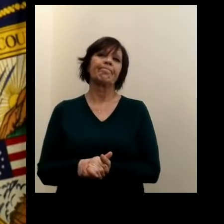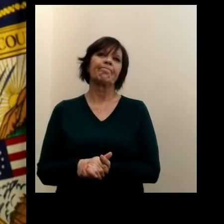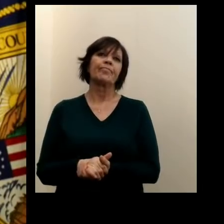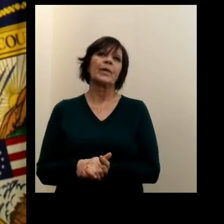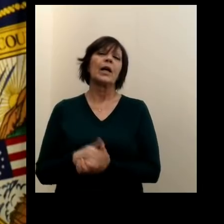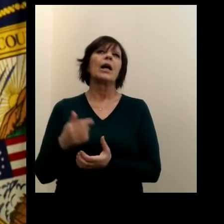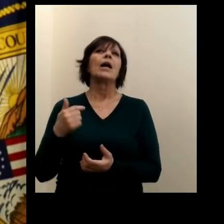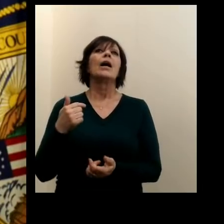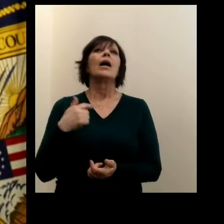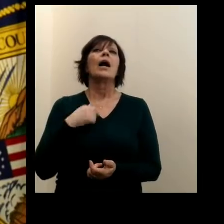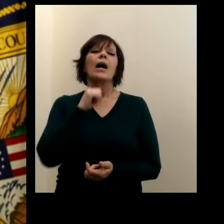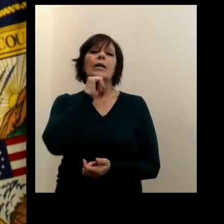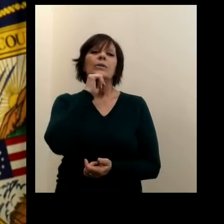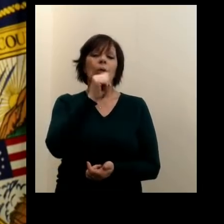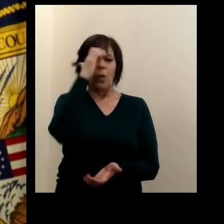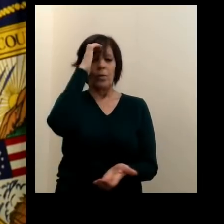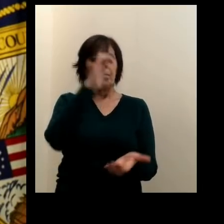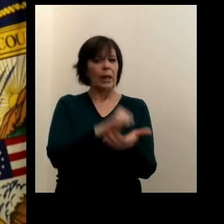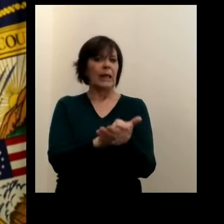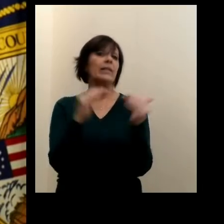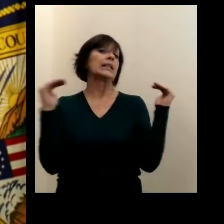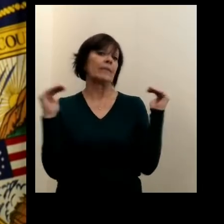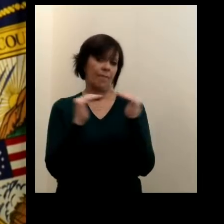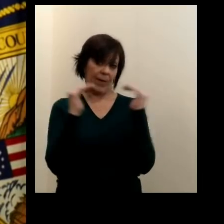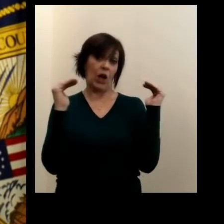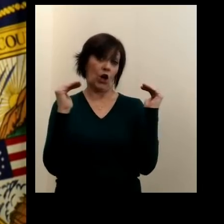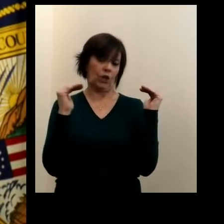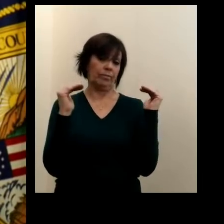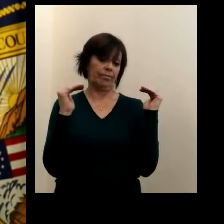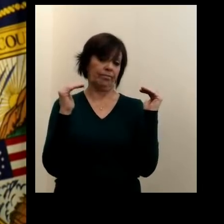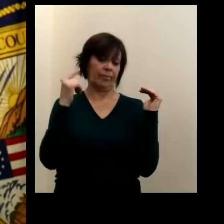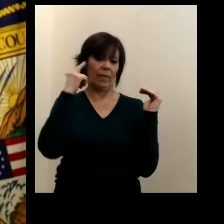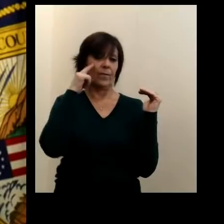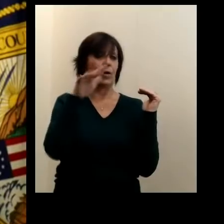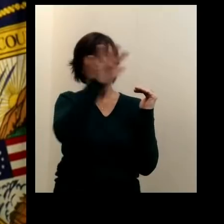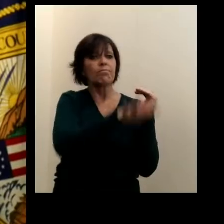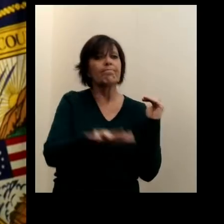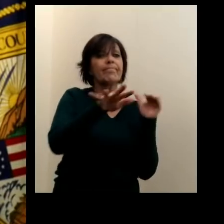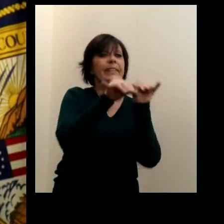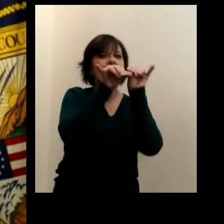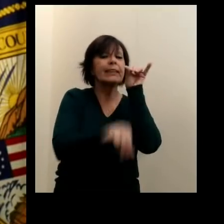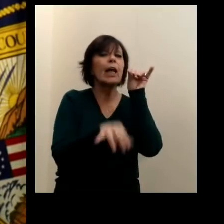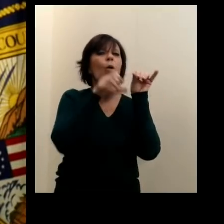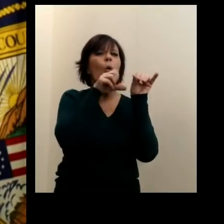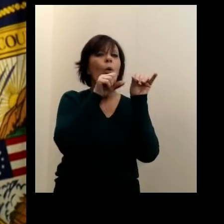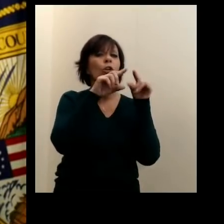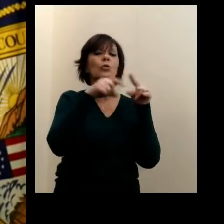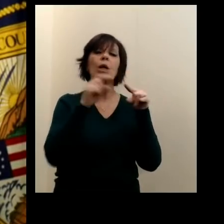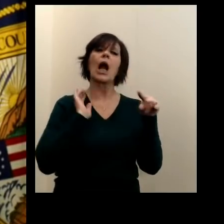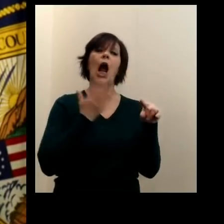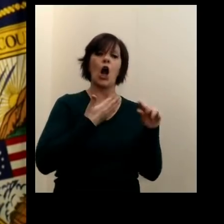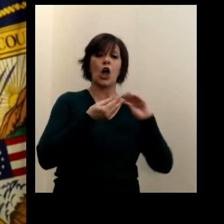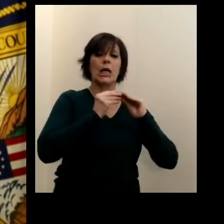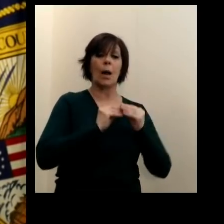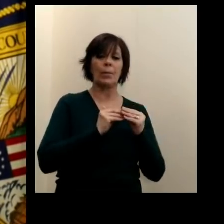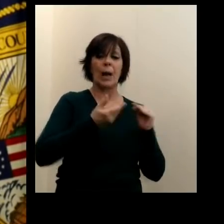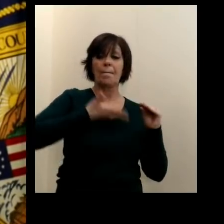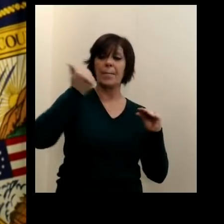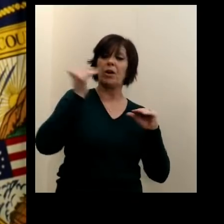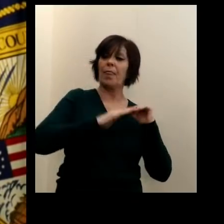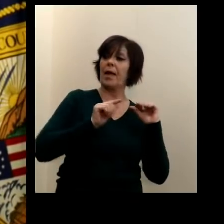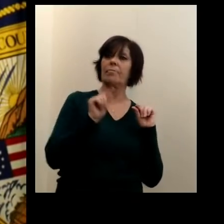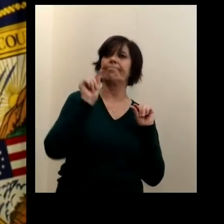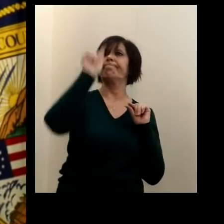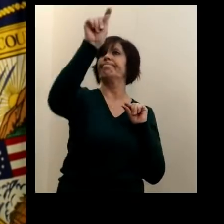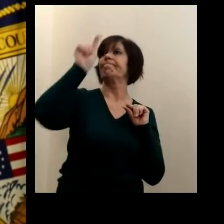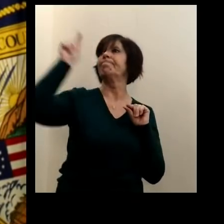I do not believe it's fair for the entire portion that's in the orange zone to stay in the orange zone when we have numbers that are better than other parts